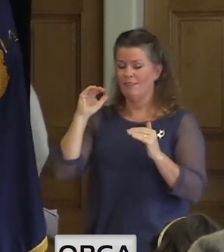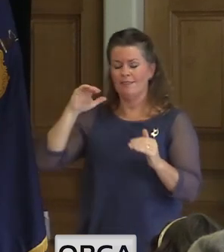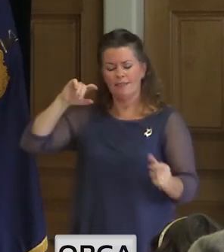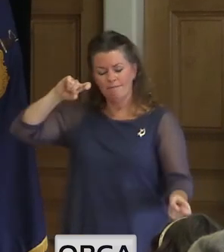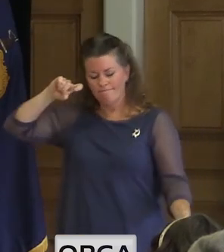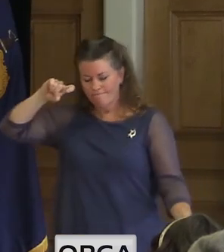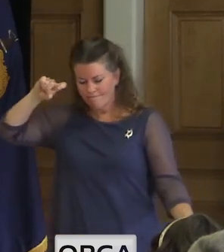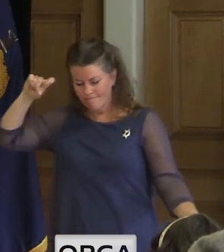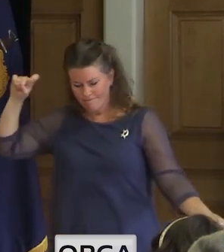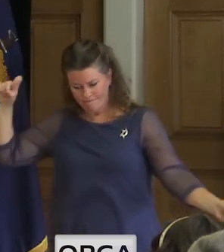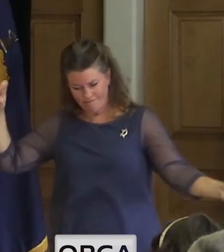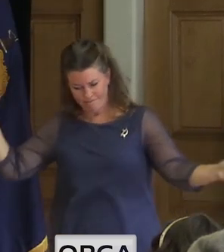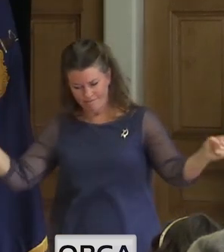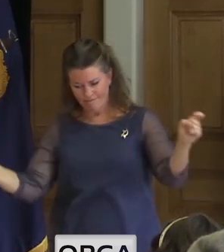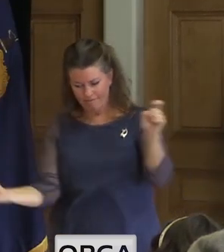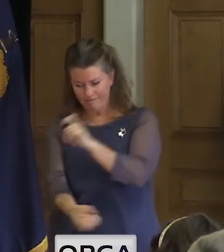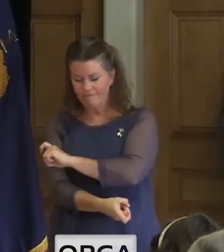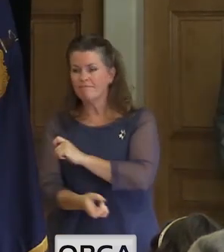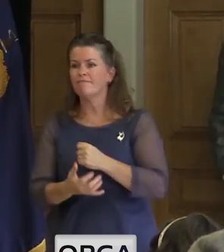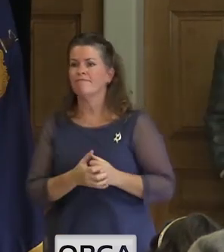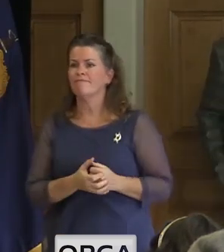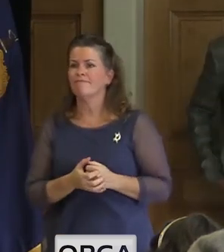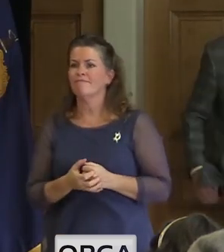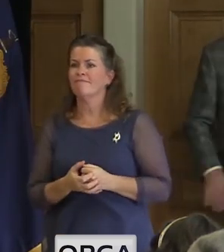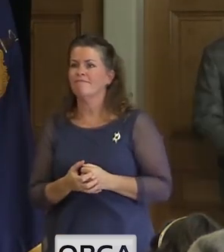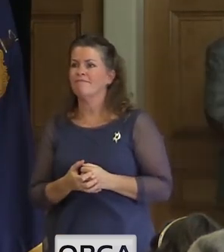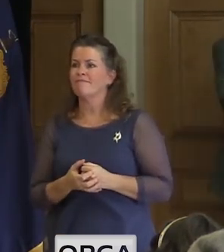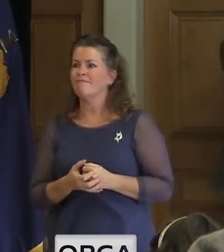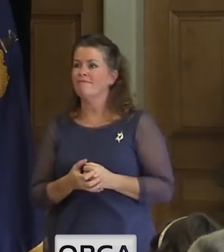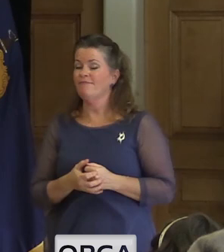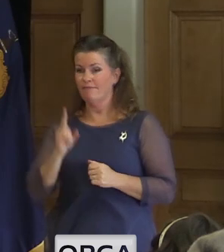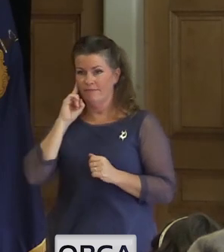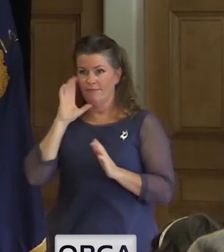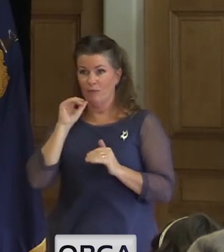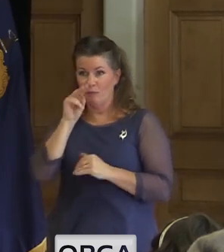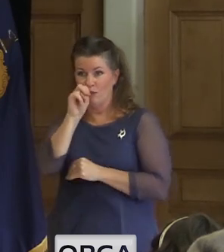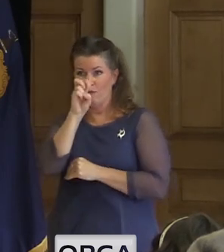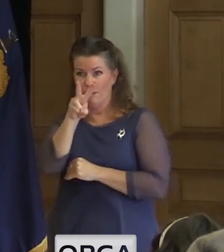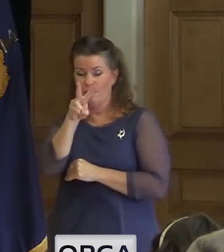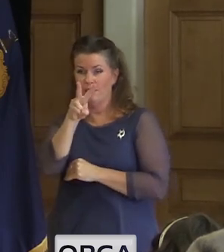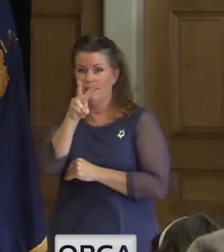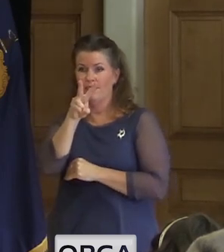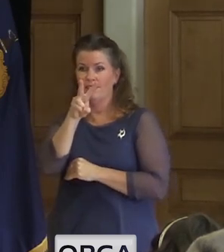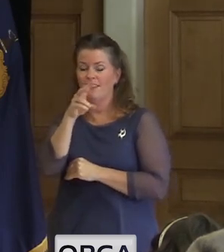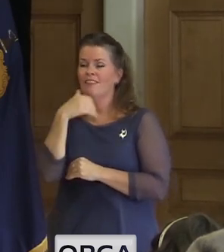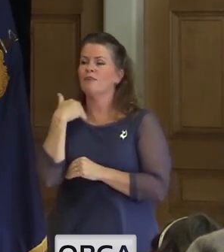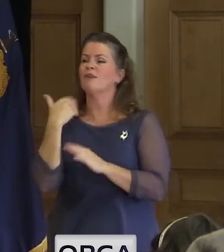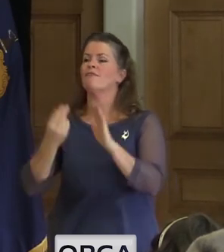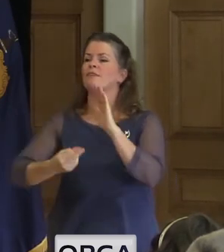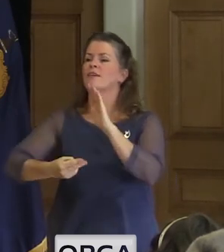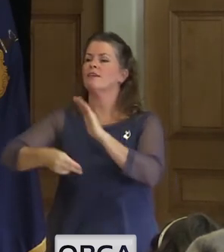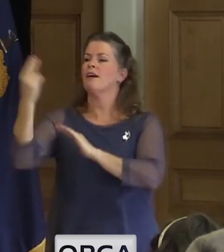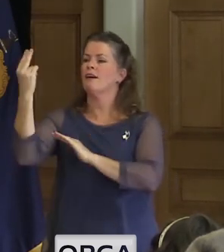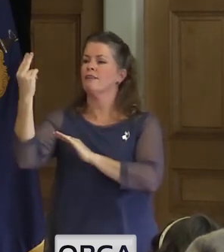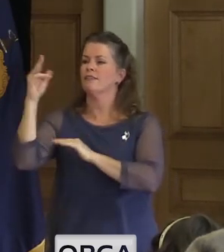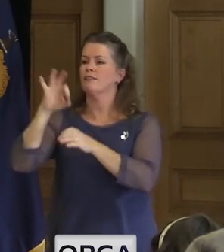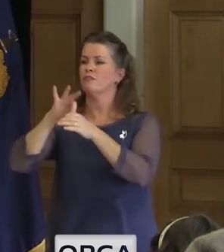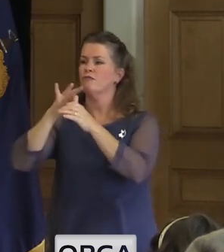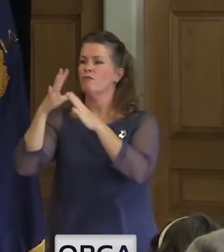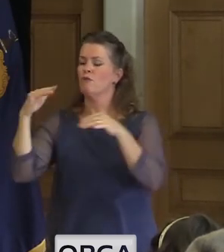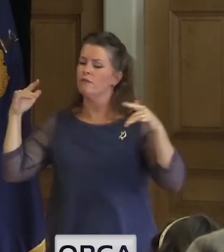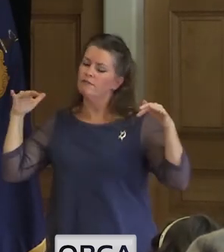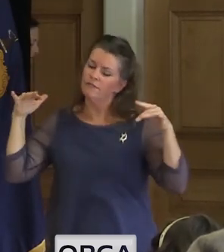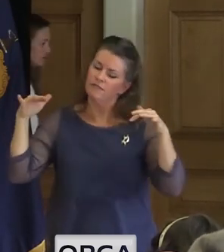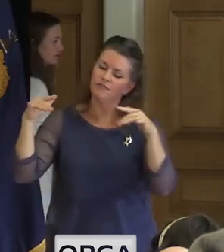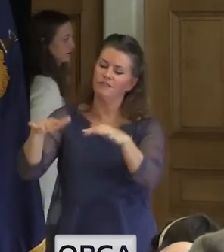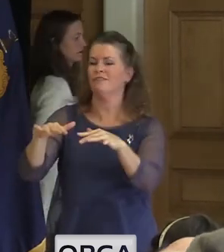that and that a month from now, we end up with the highest voter turnout